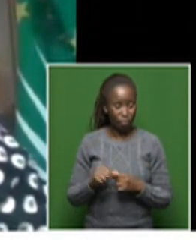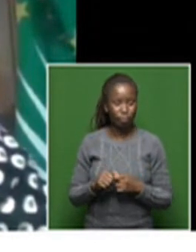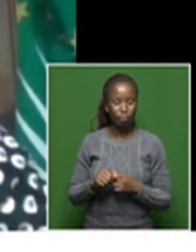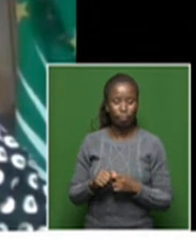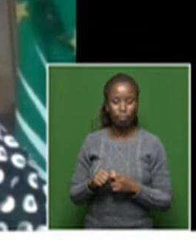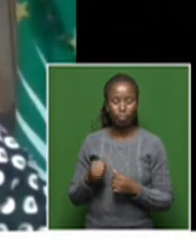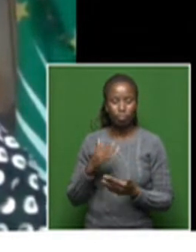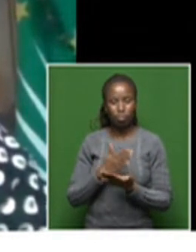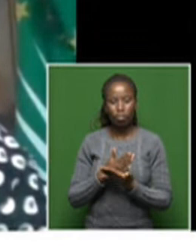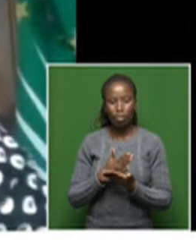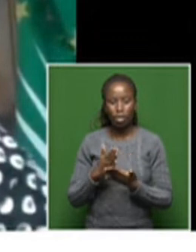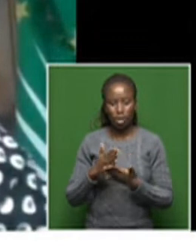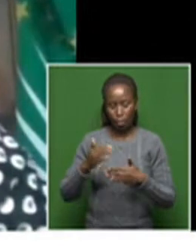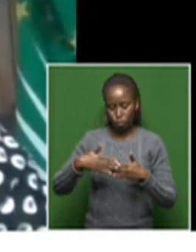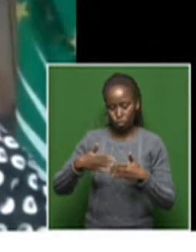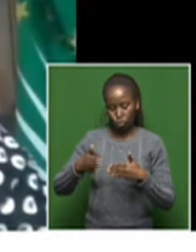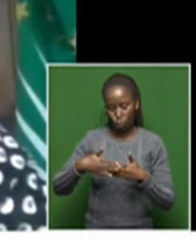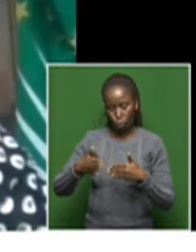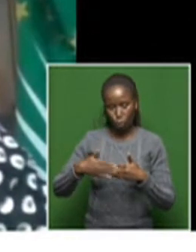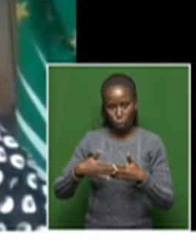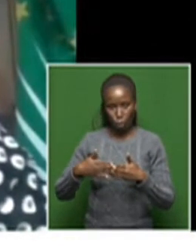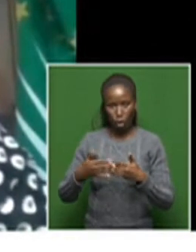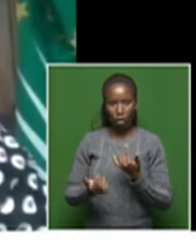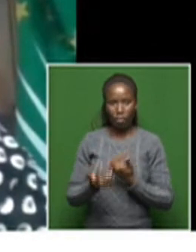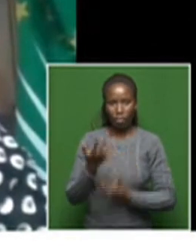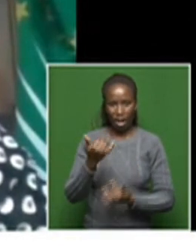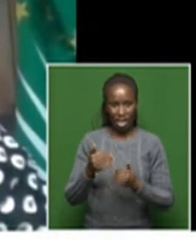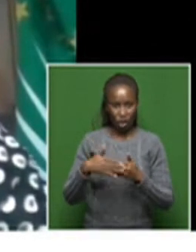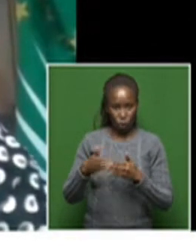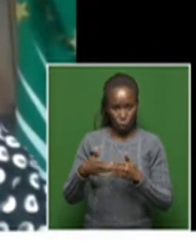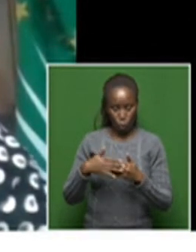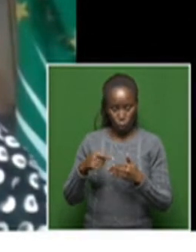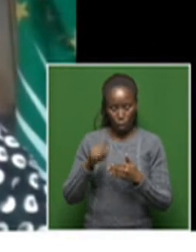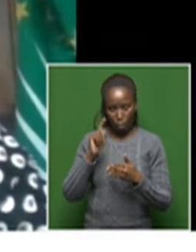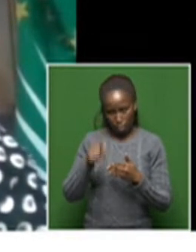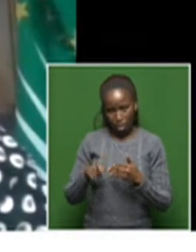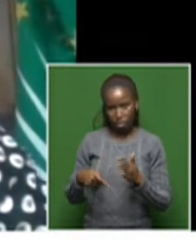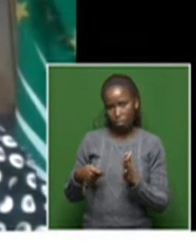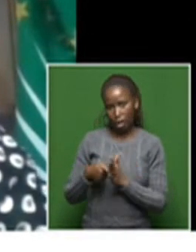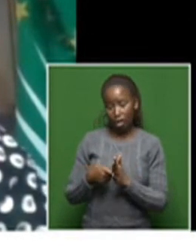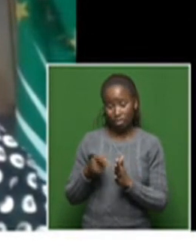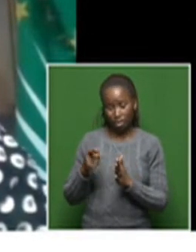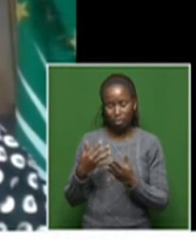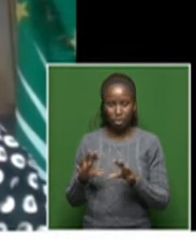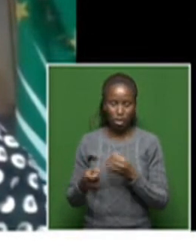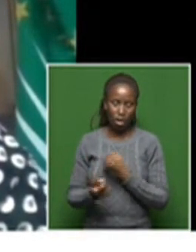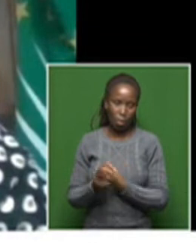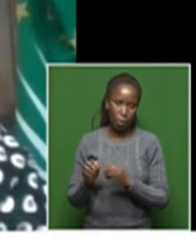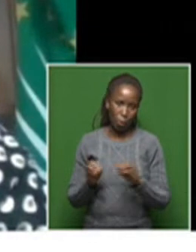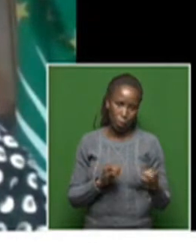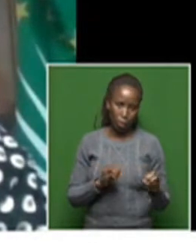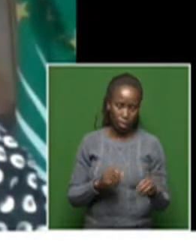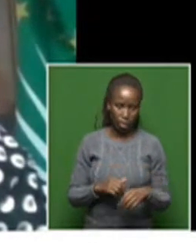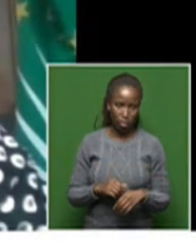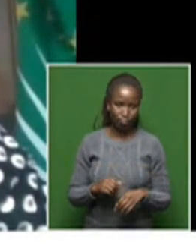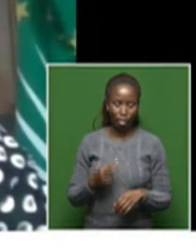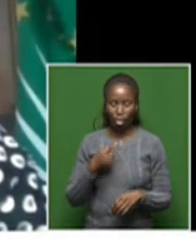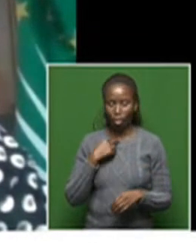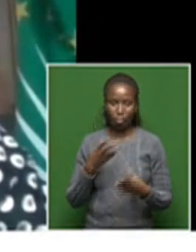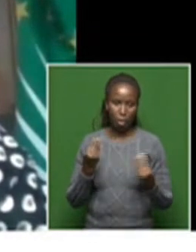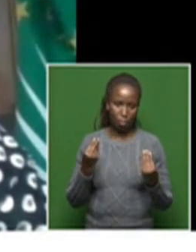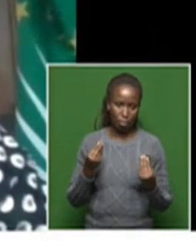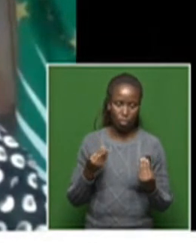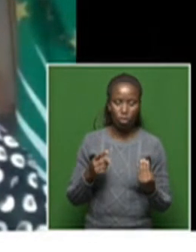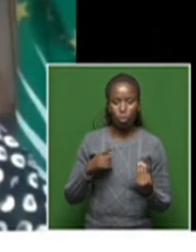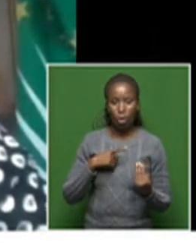that needs to be manufactured, the fire doors that needed to be manufactured, and that took longer to be able to get. Without those, the